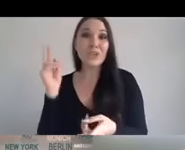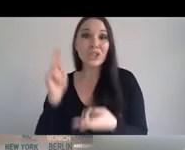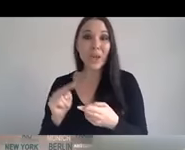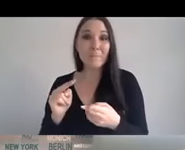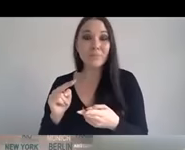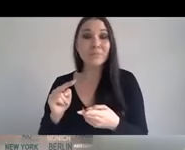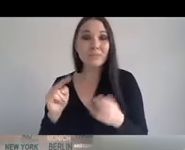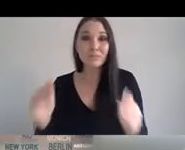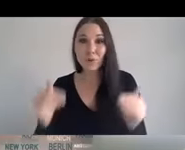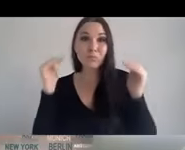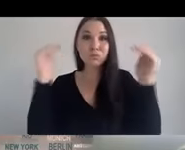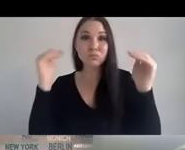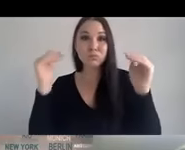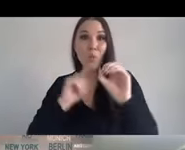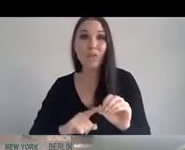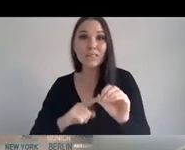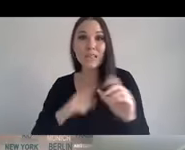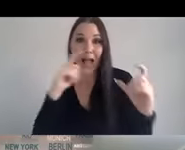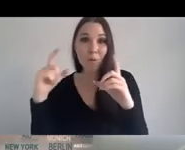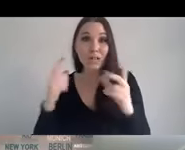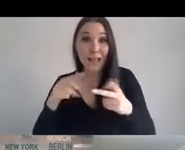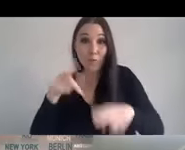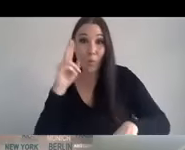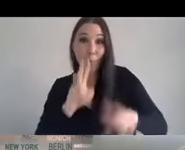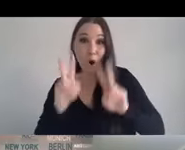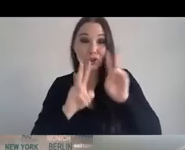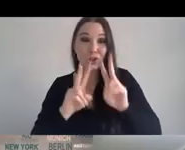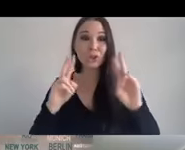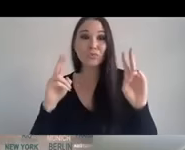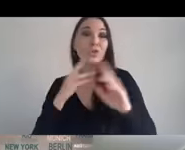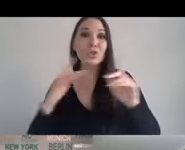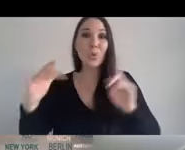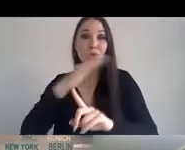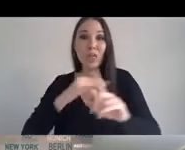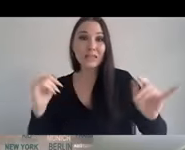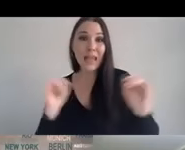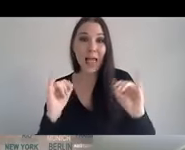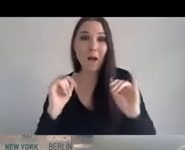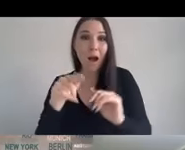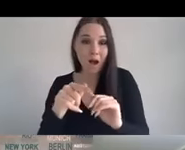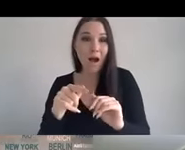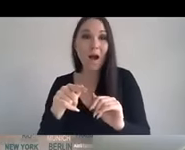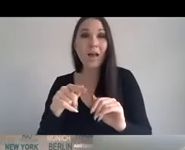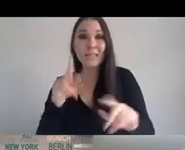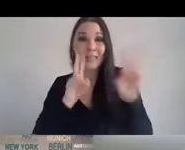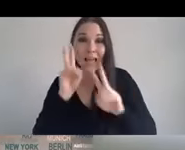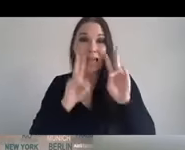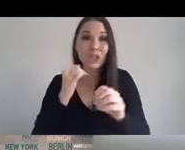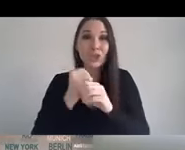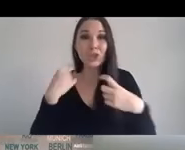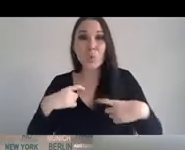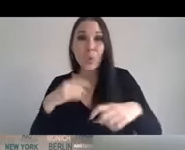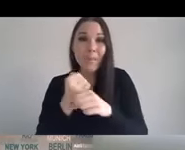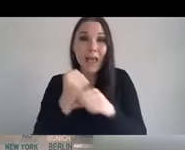So I'm not sure if it's something a lot of people know, but if you watch The Social Dilemma, you can see how since social media has come out and been available on mobile